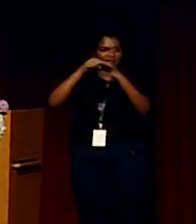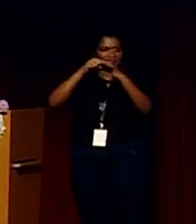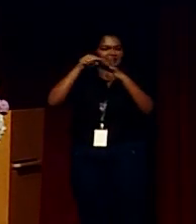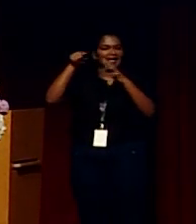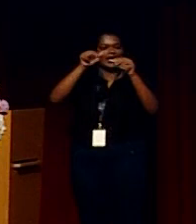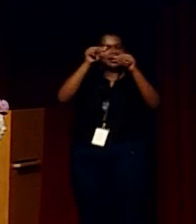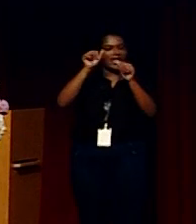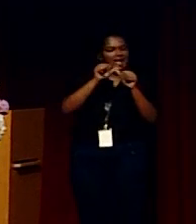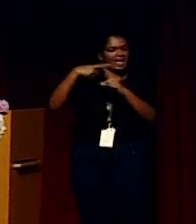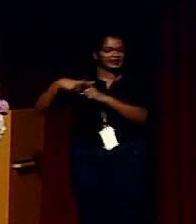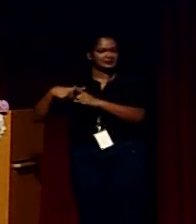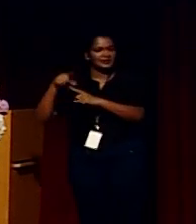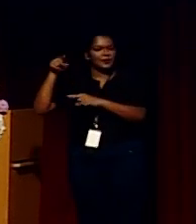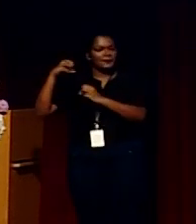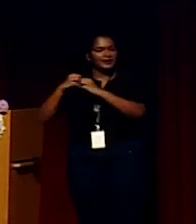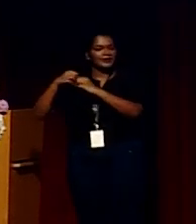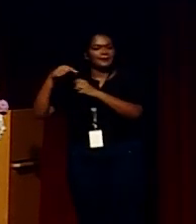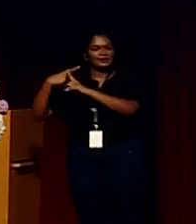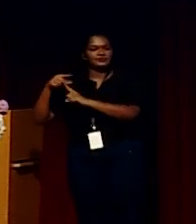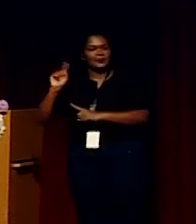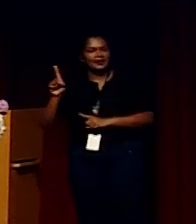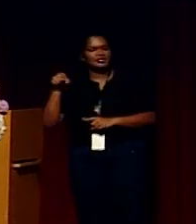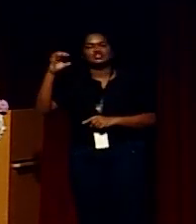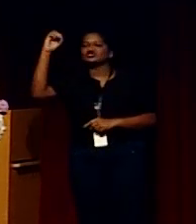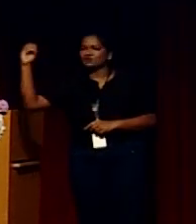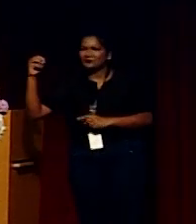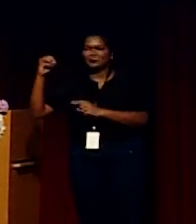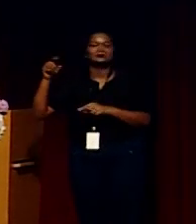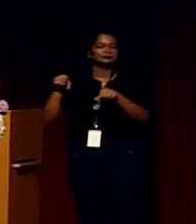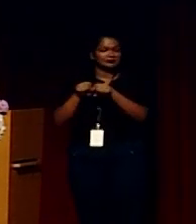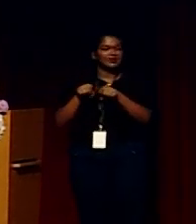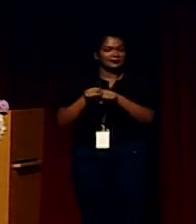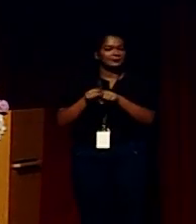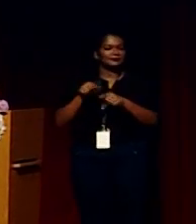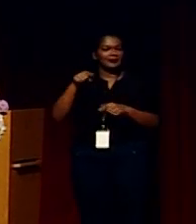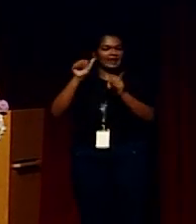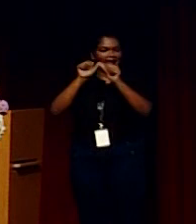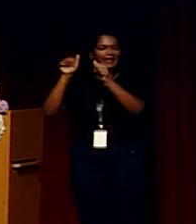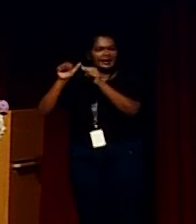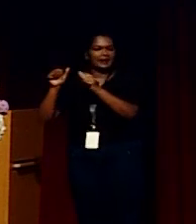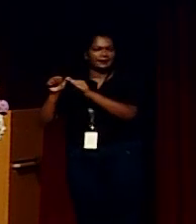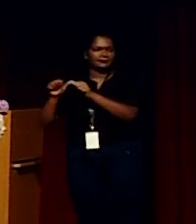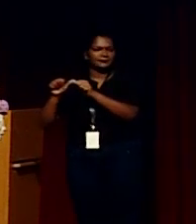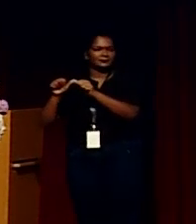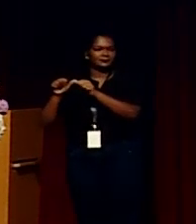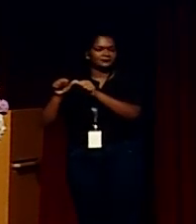this ax squared plus bx plus c equals 0 into